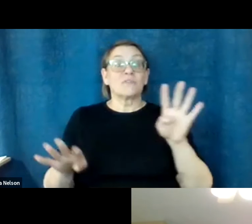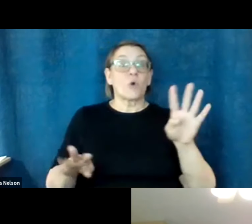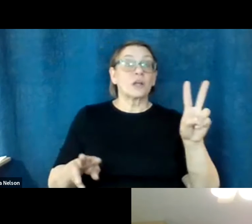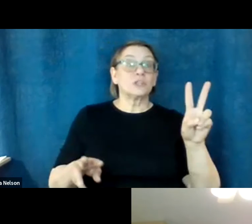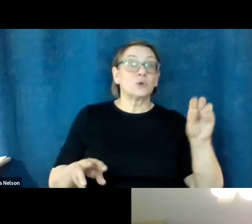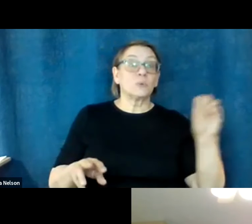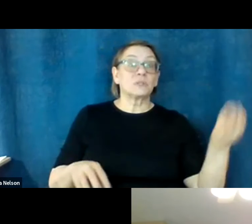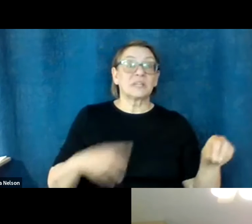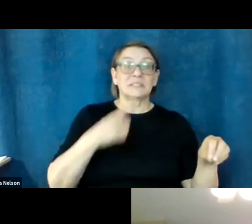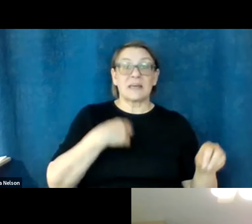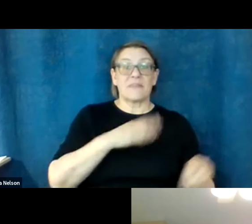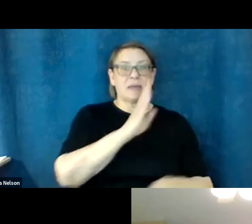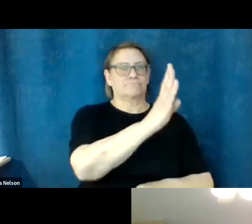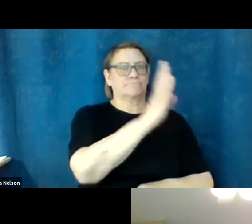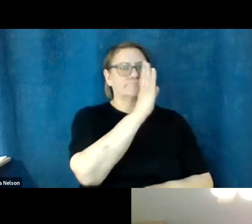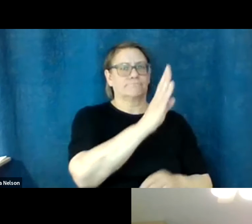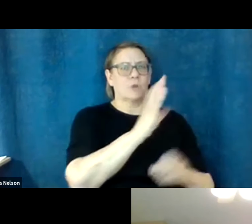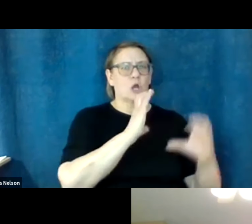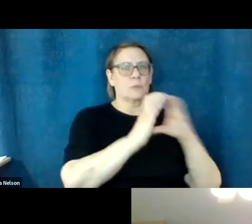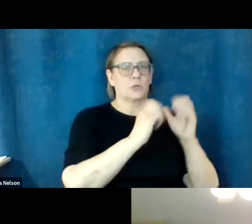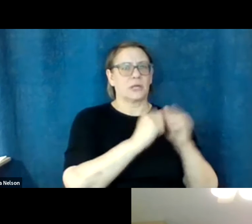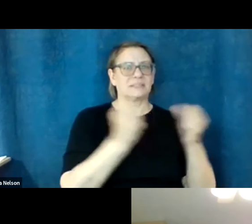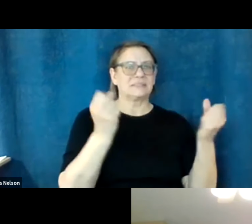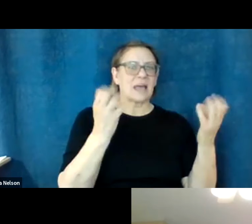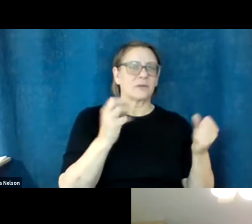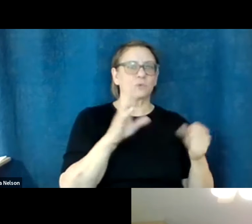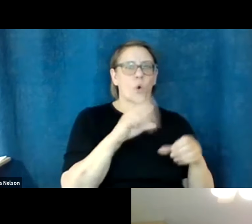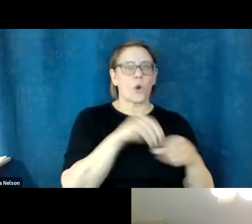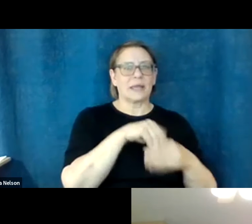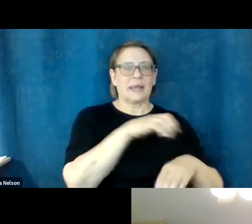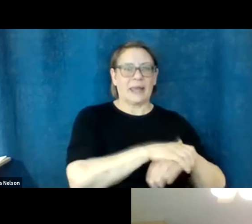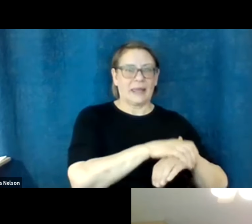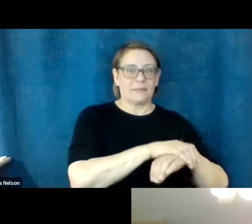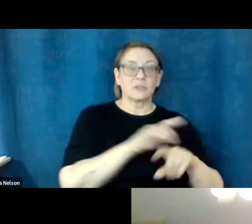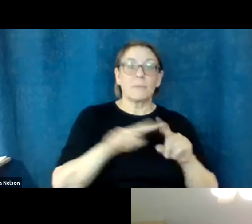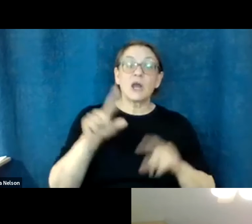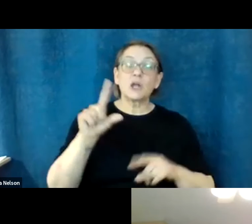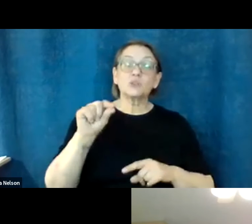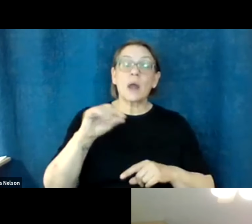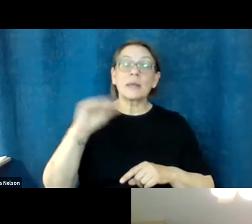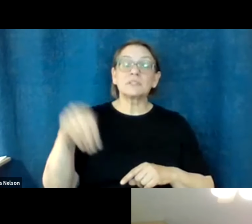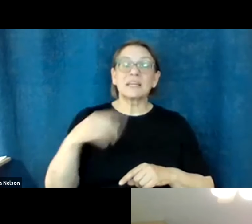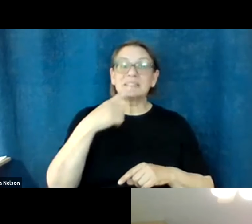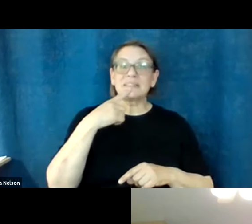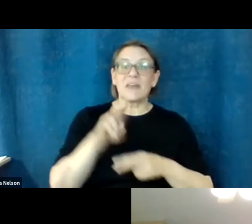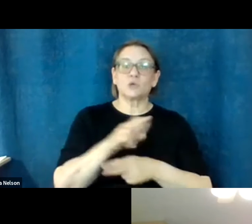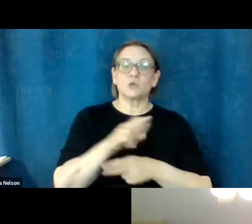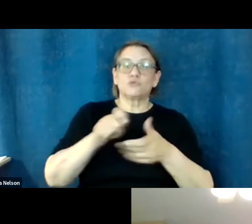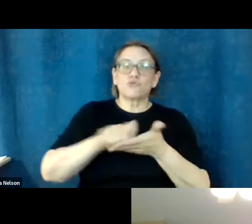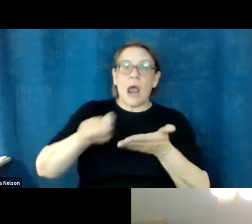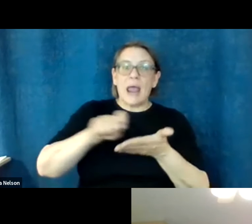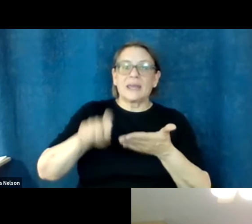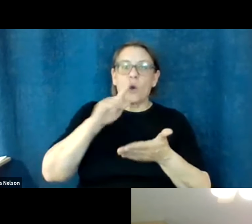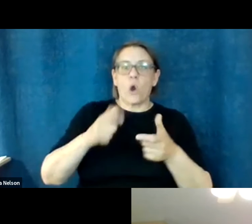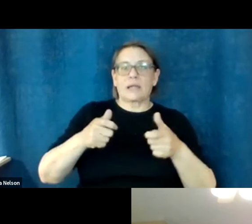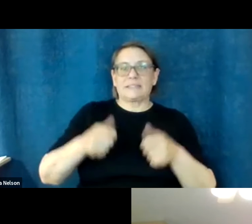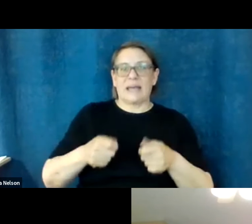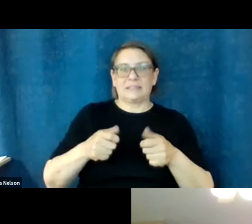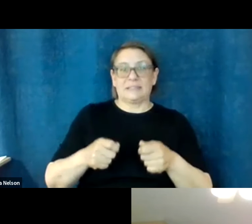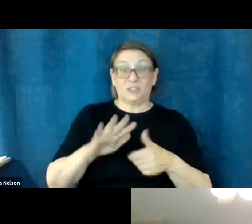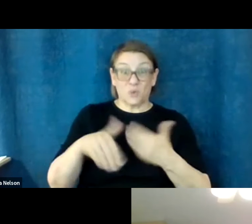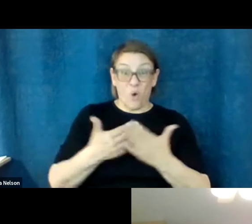communicated directly, uh, either in sign language or English while 20% use writing or texting. Um, so all of this